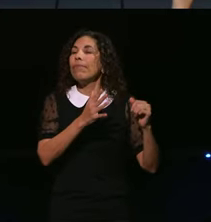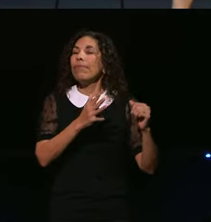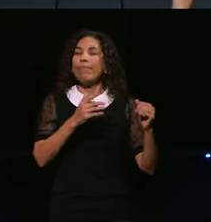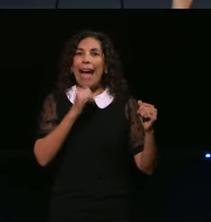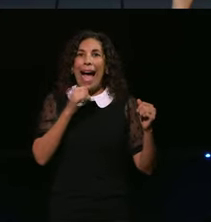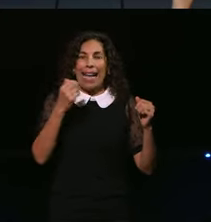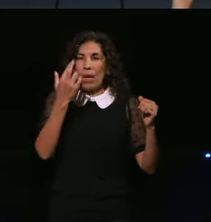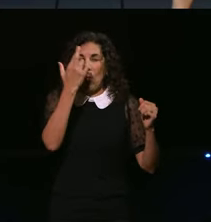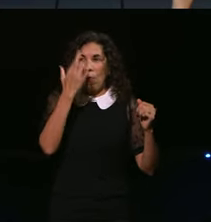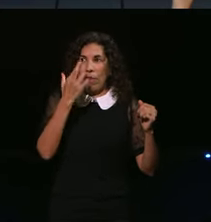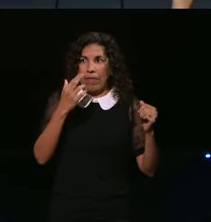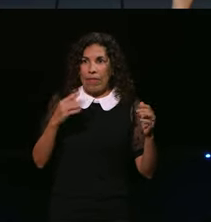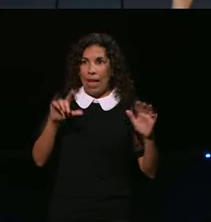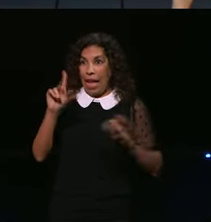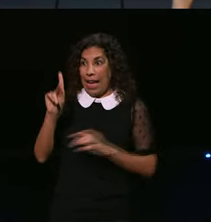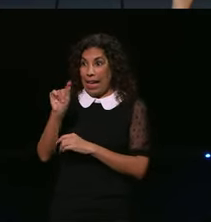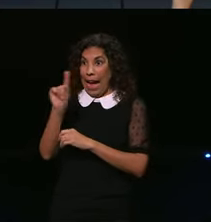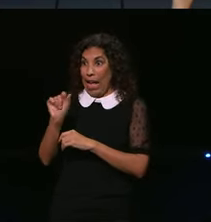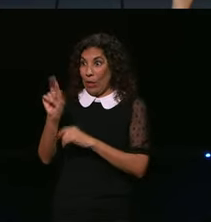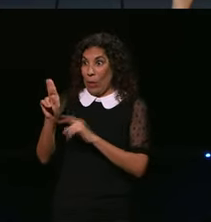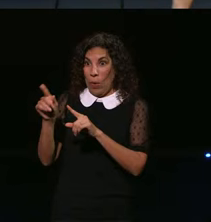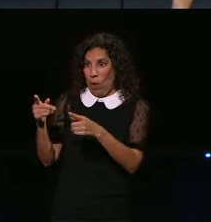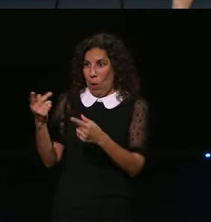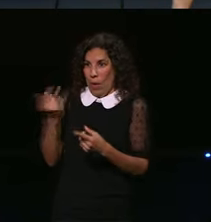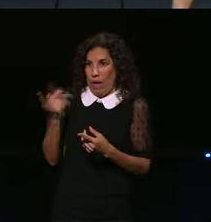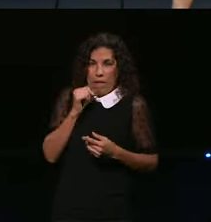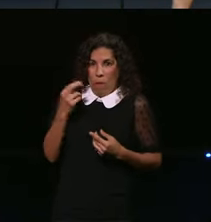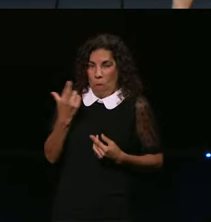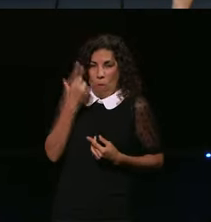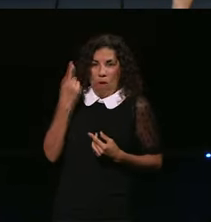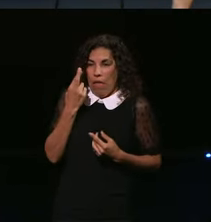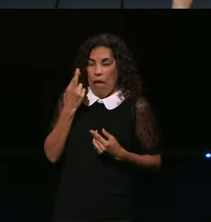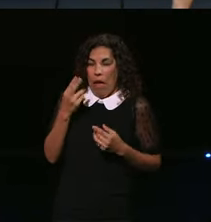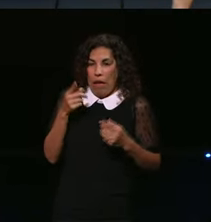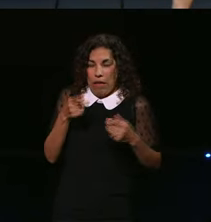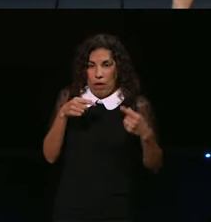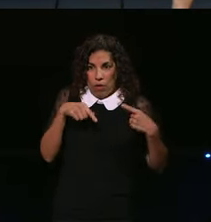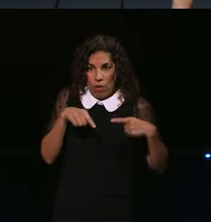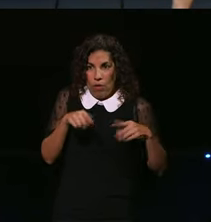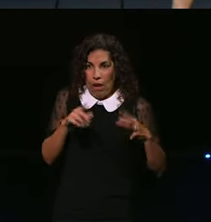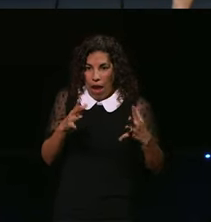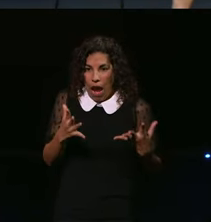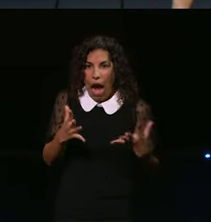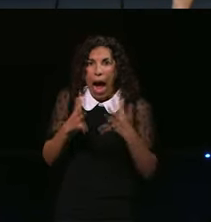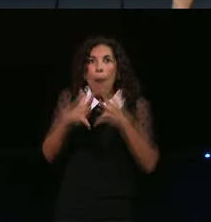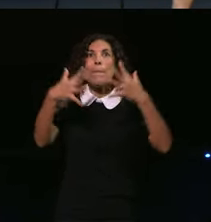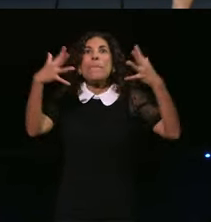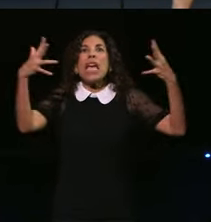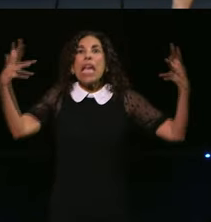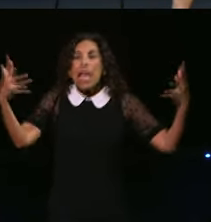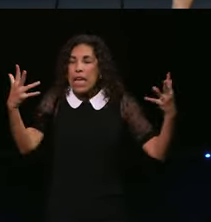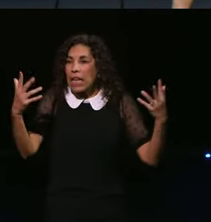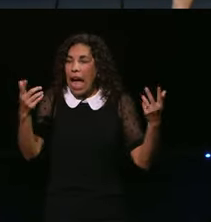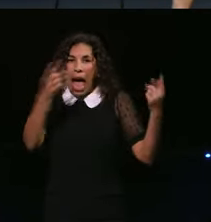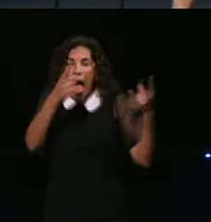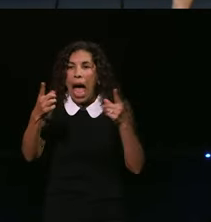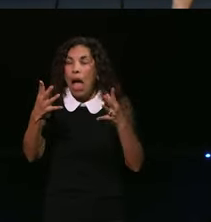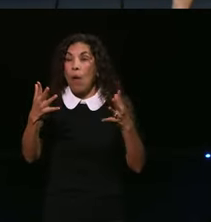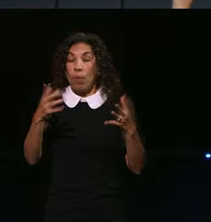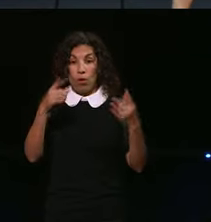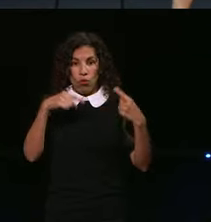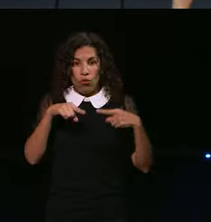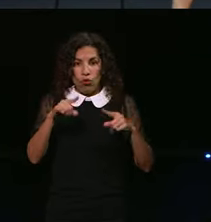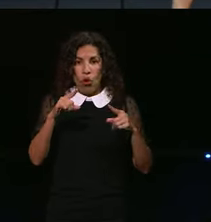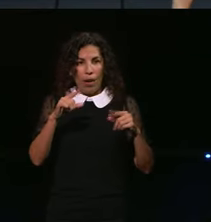I didn't realize, and I don't think Kazu realized either, how wild he was going to take it and how big it was going to be, because it,